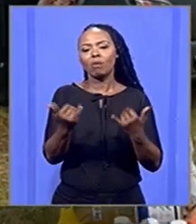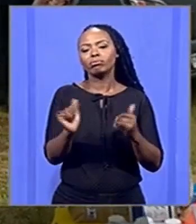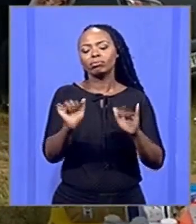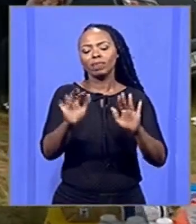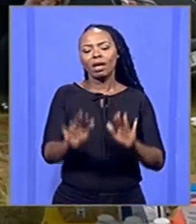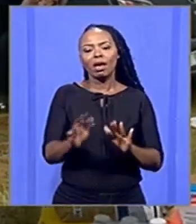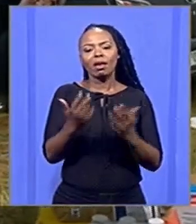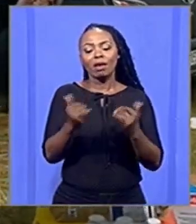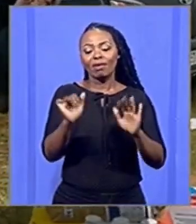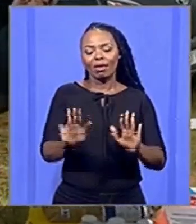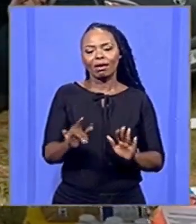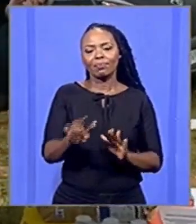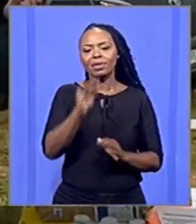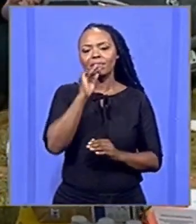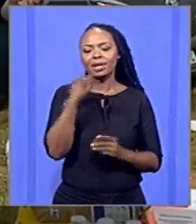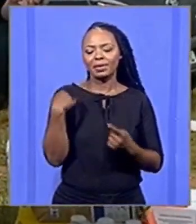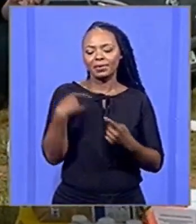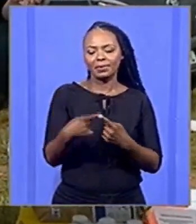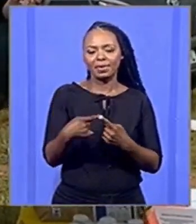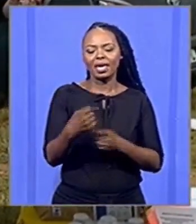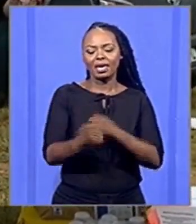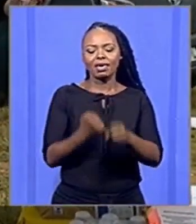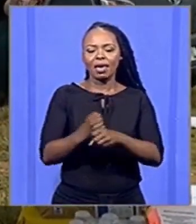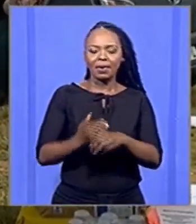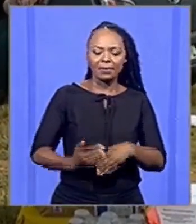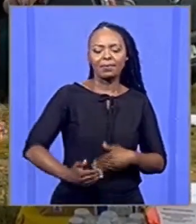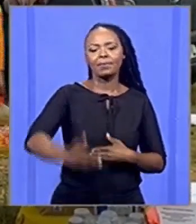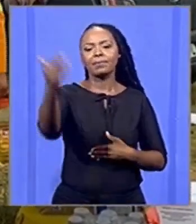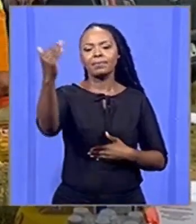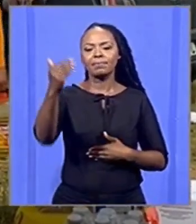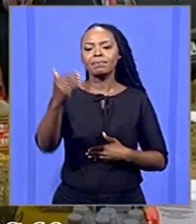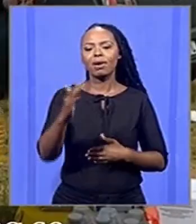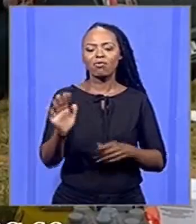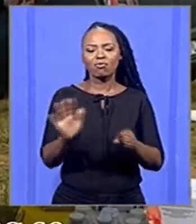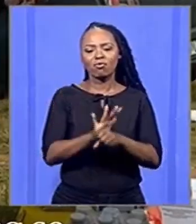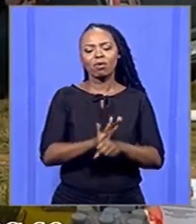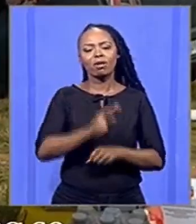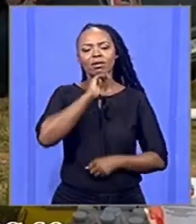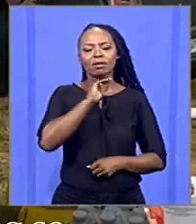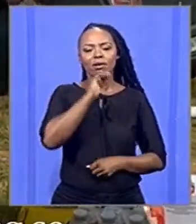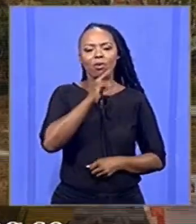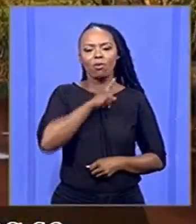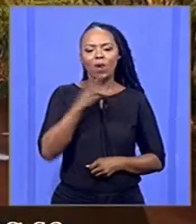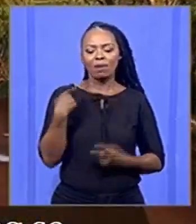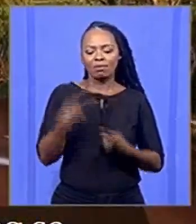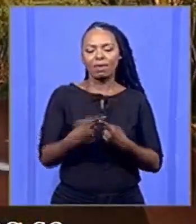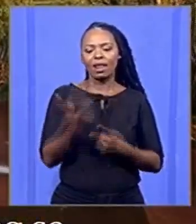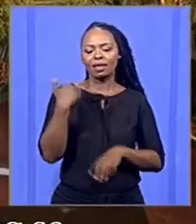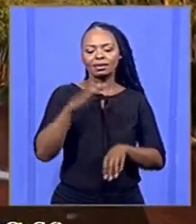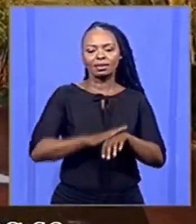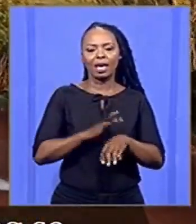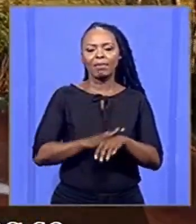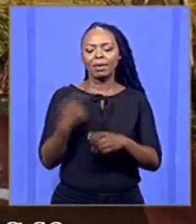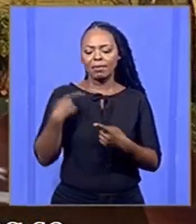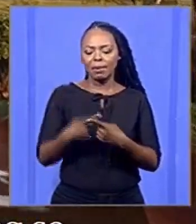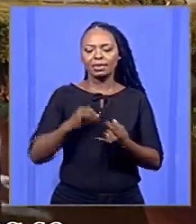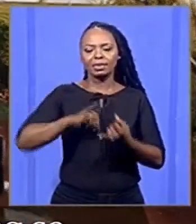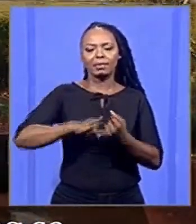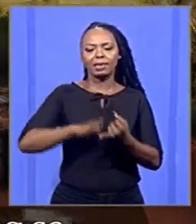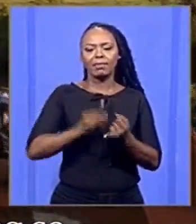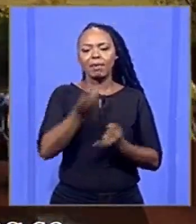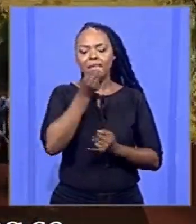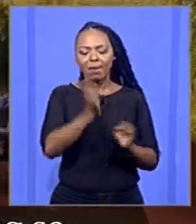bararo ka ntlong dijo tše di tlo re tšea sebaka ka gore la mafelelo di re fitlišitše kgweding ya Setemere. Ka motsaneng wa Sterkfontein